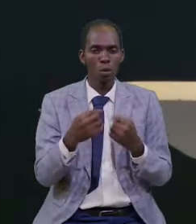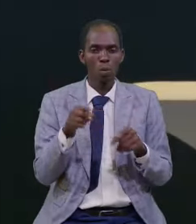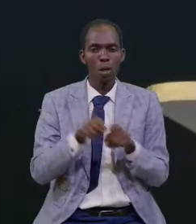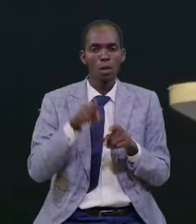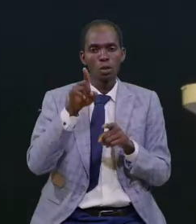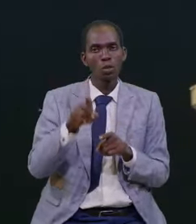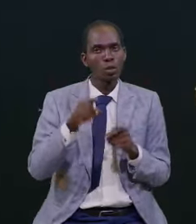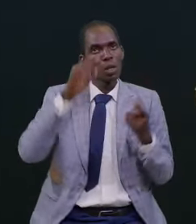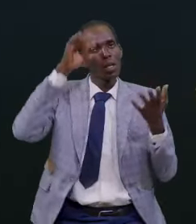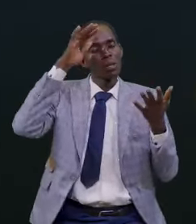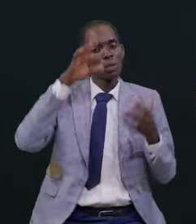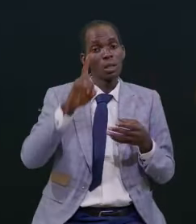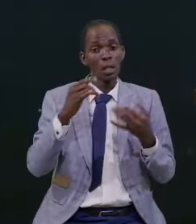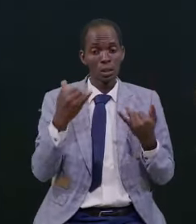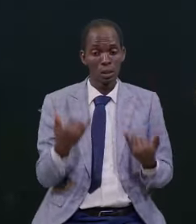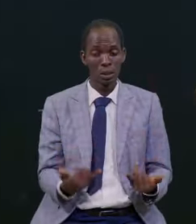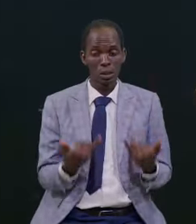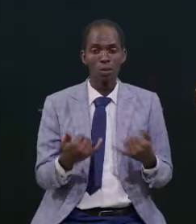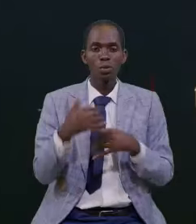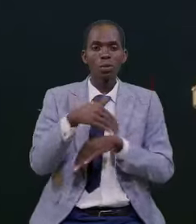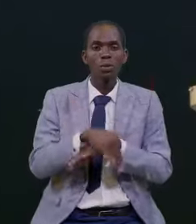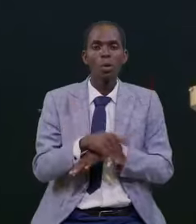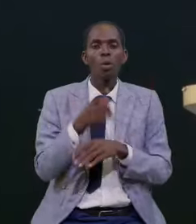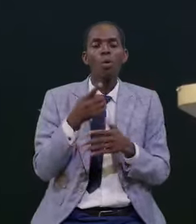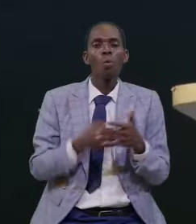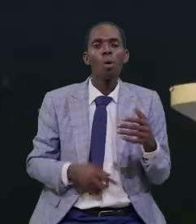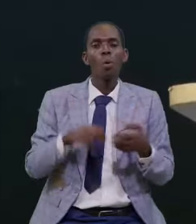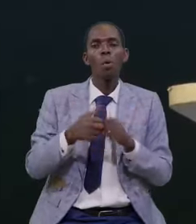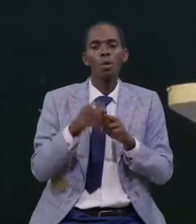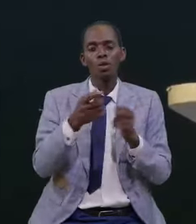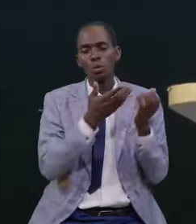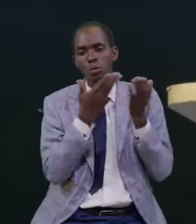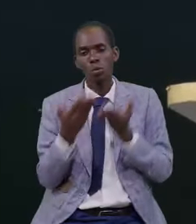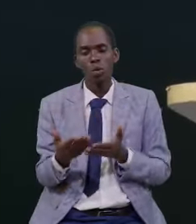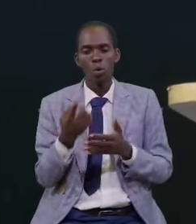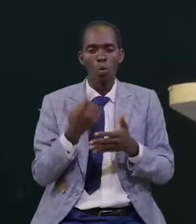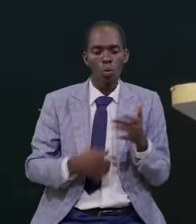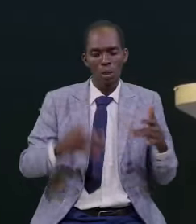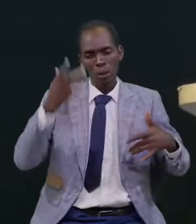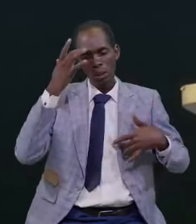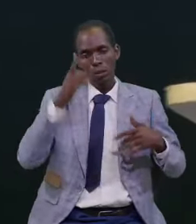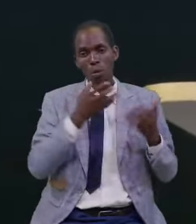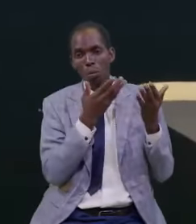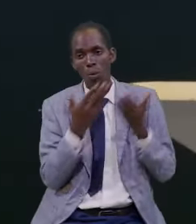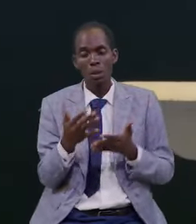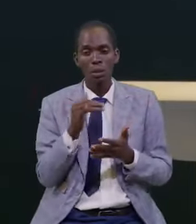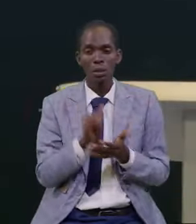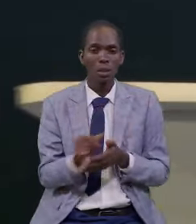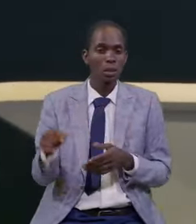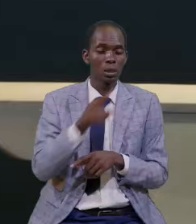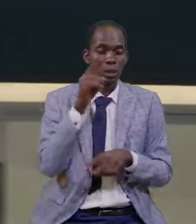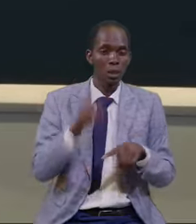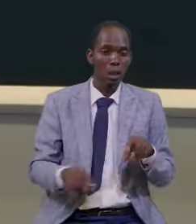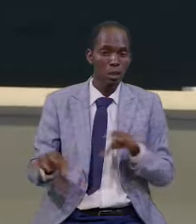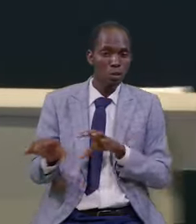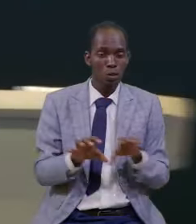are tonight. What problem you brought, what sickness you brought that they could not deal. There is